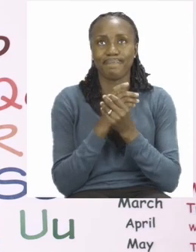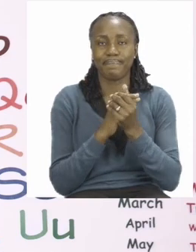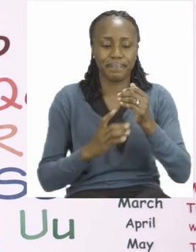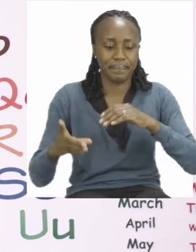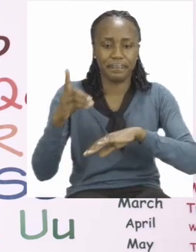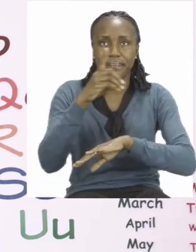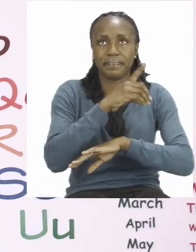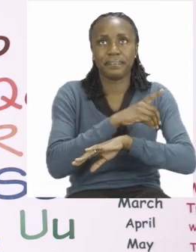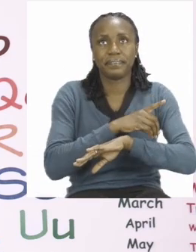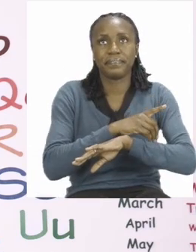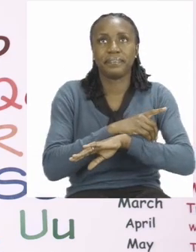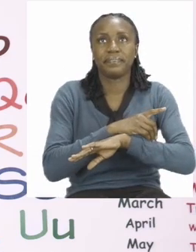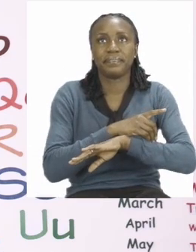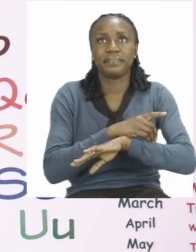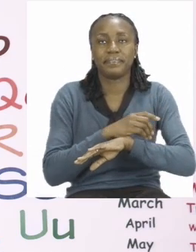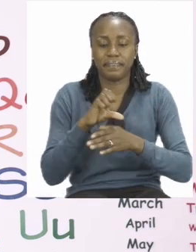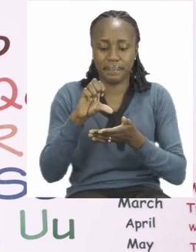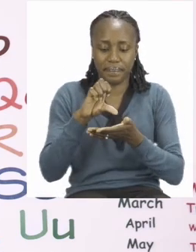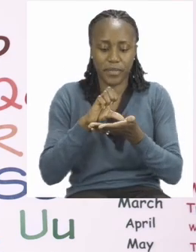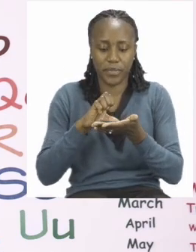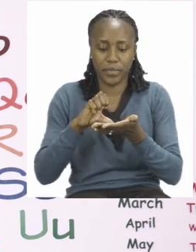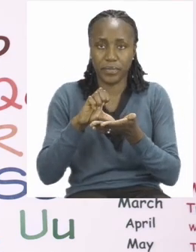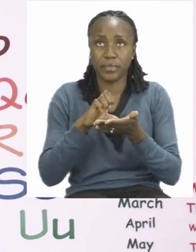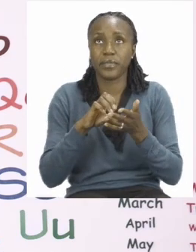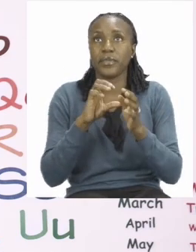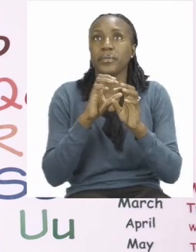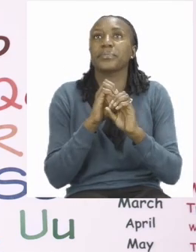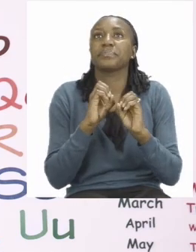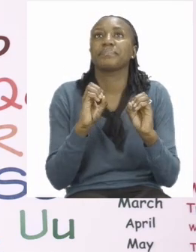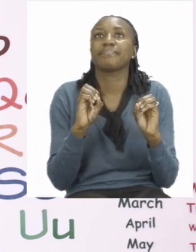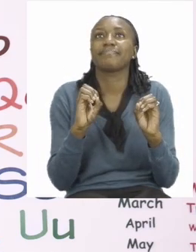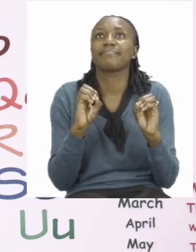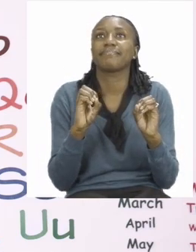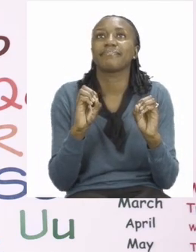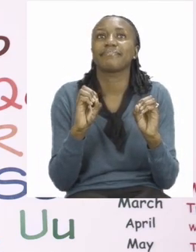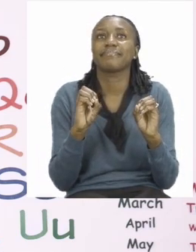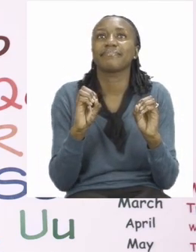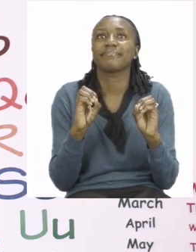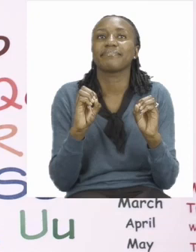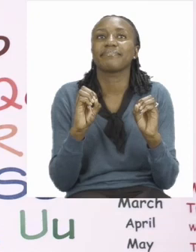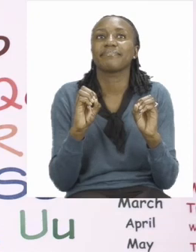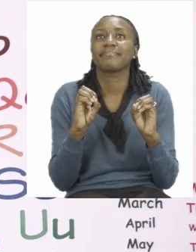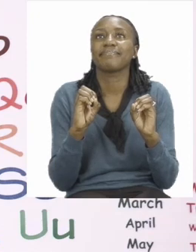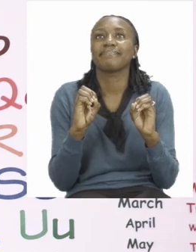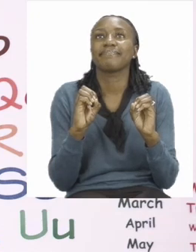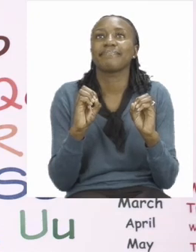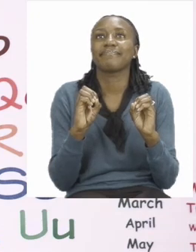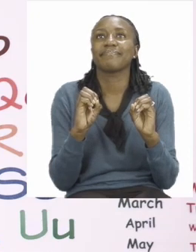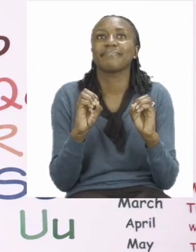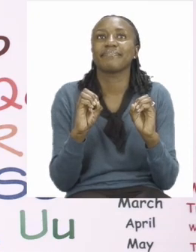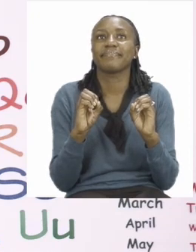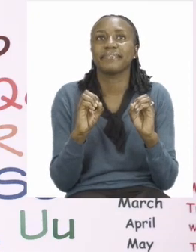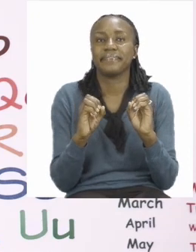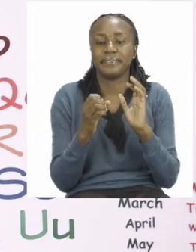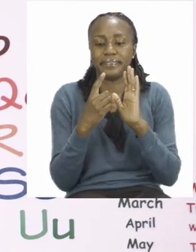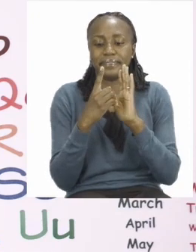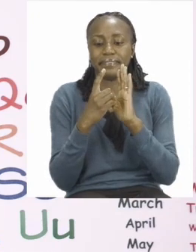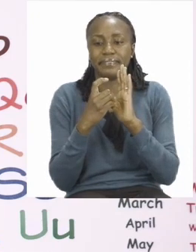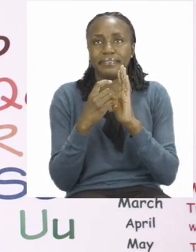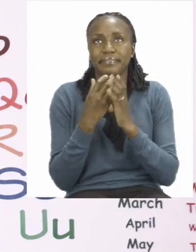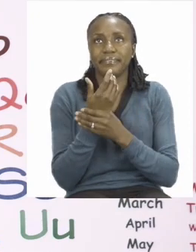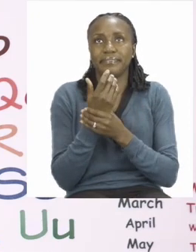Sanitize every day so the germs can stay away.